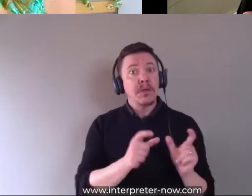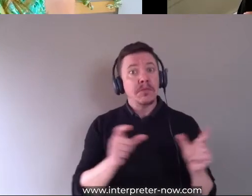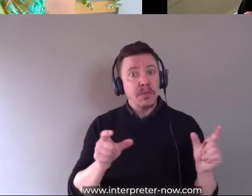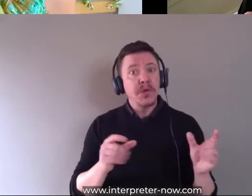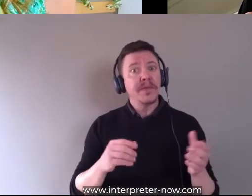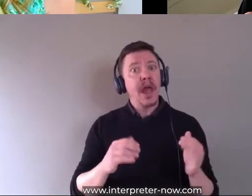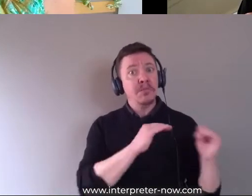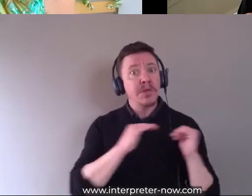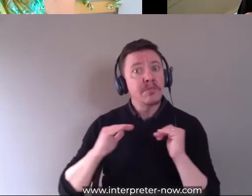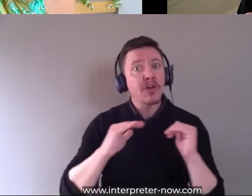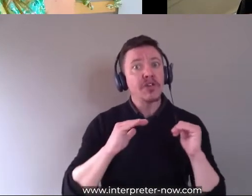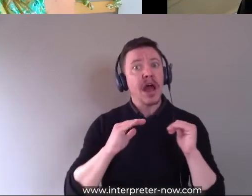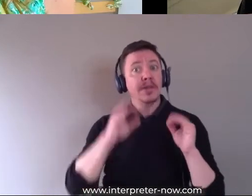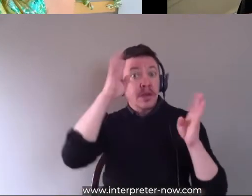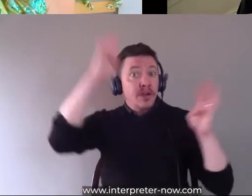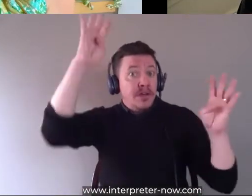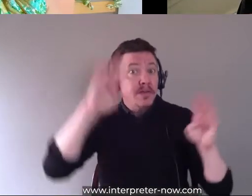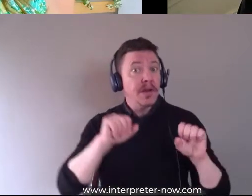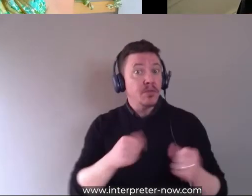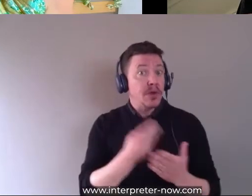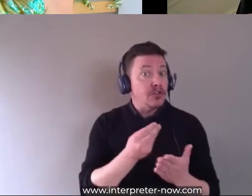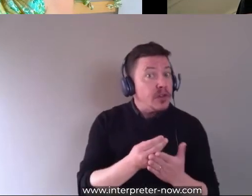democratizing creativity and potentially wealth.